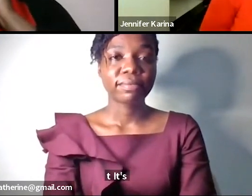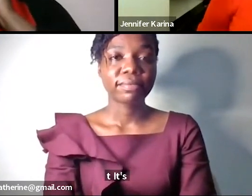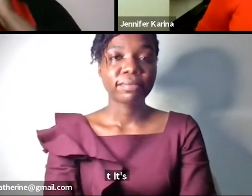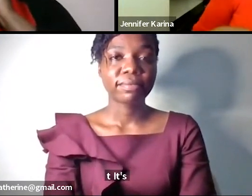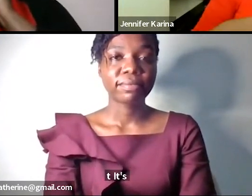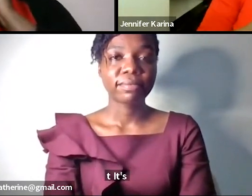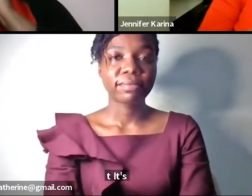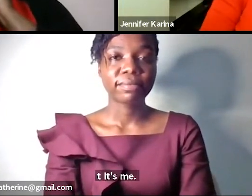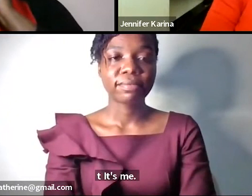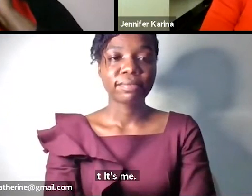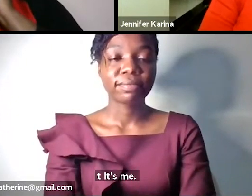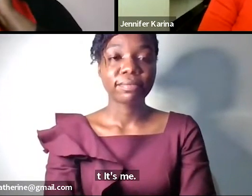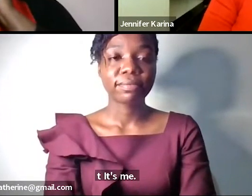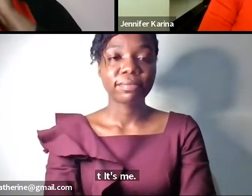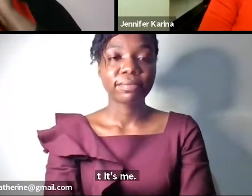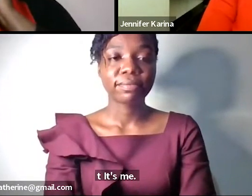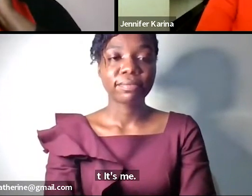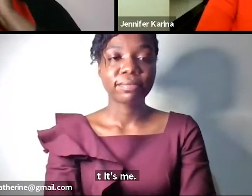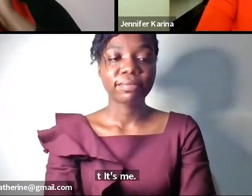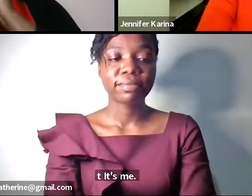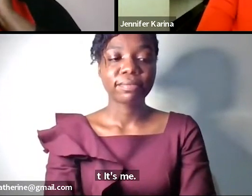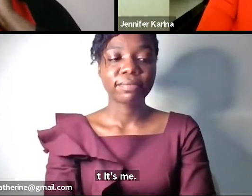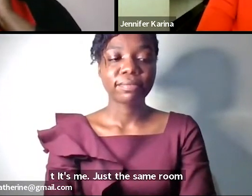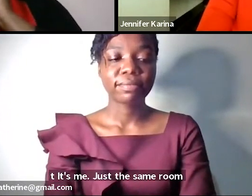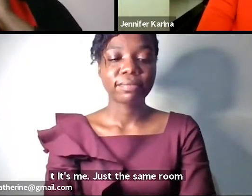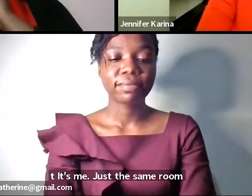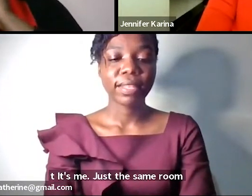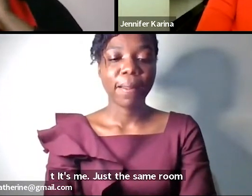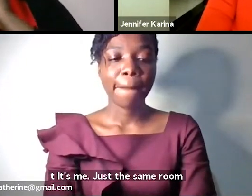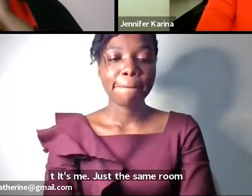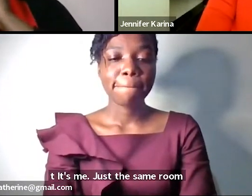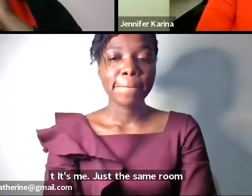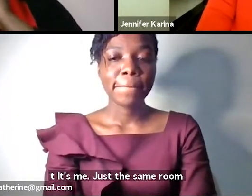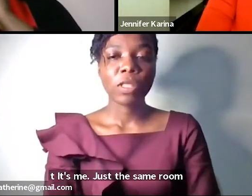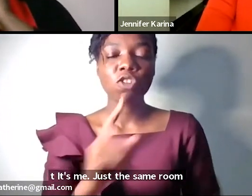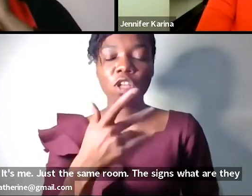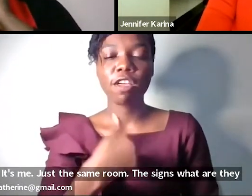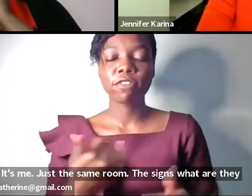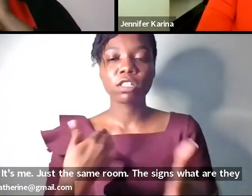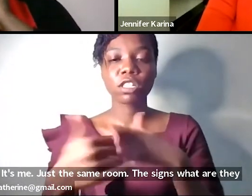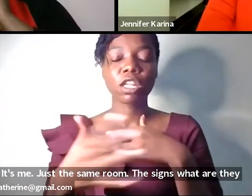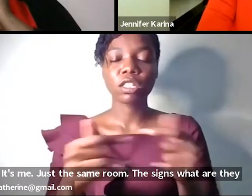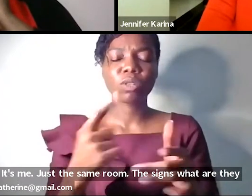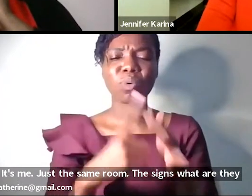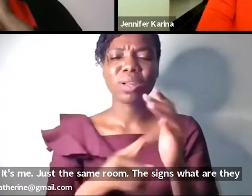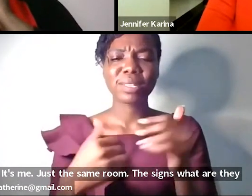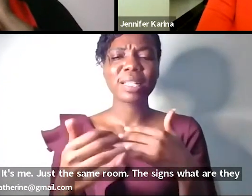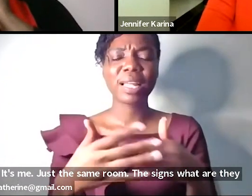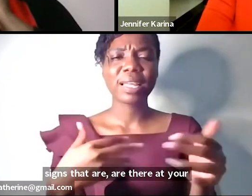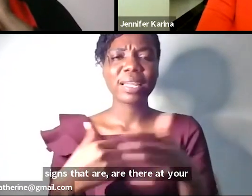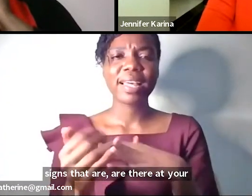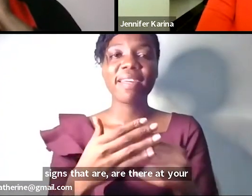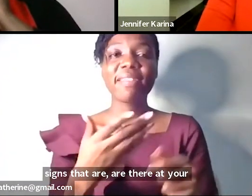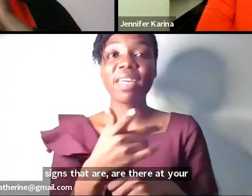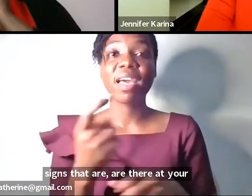just an syndrome. We check the signs. What are the signs that are there at your